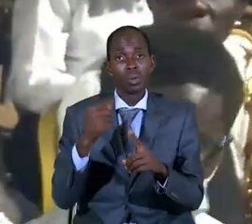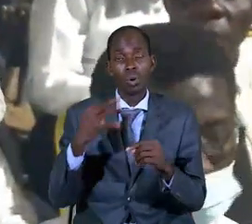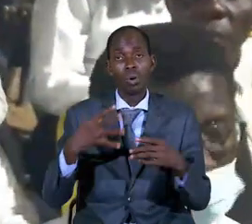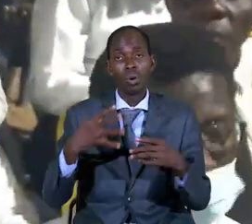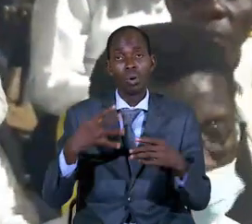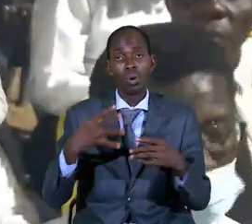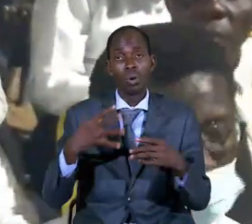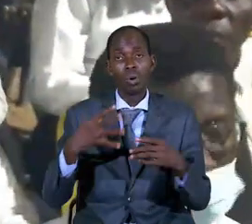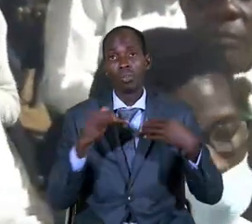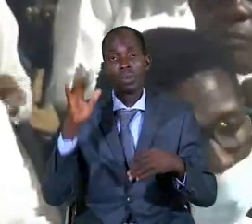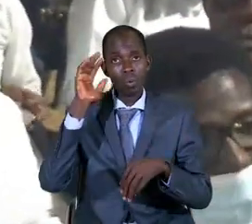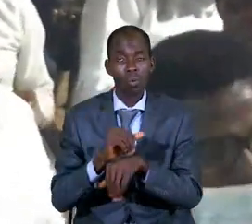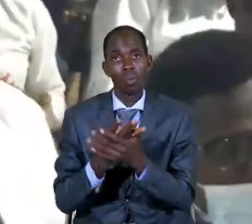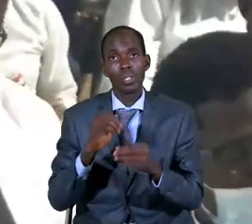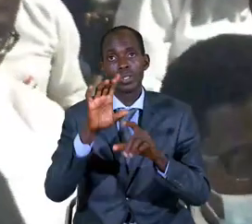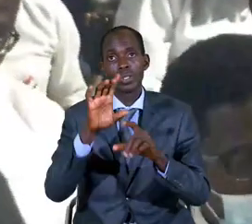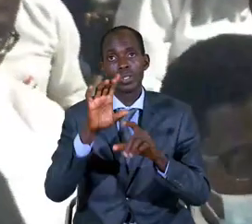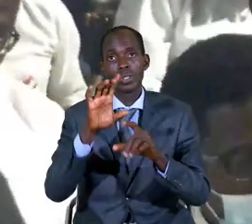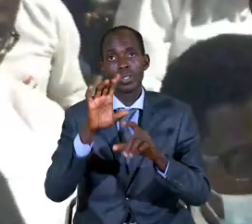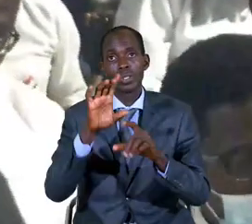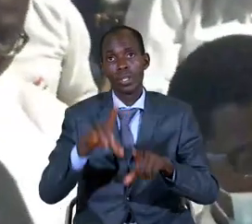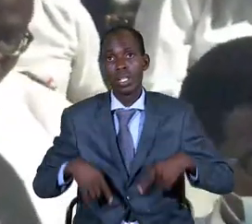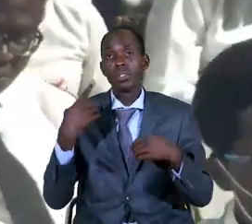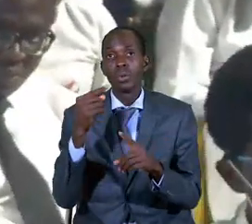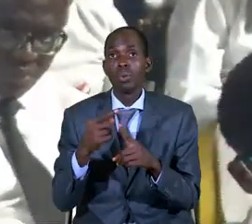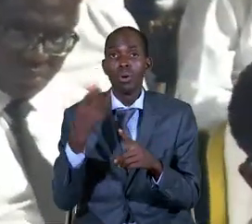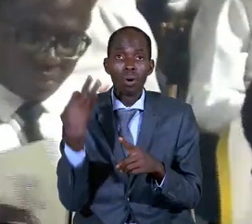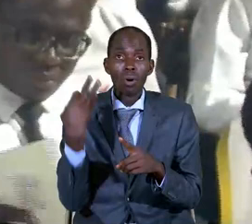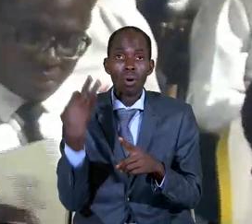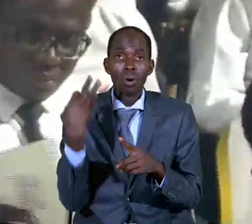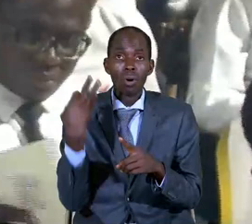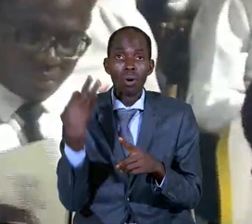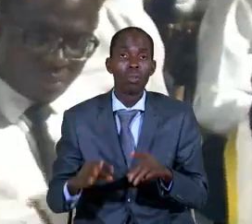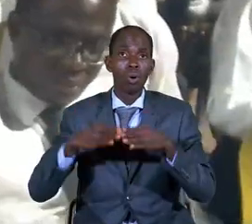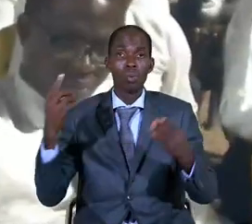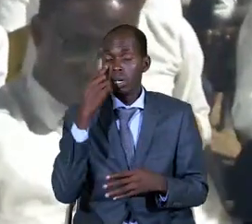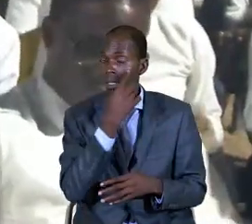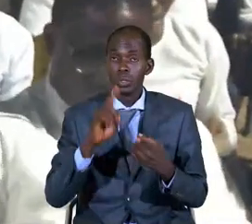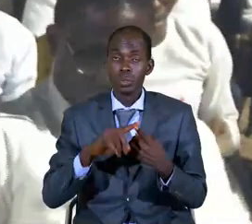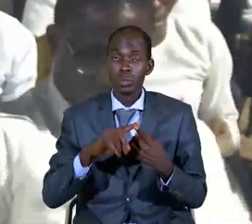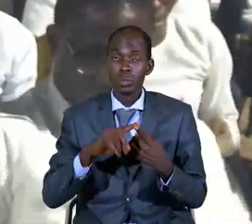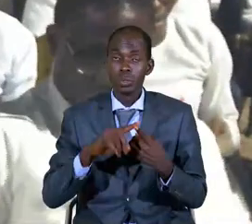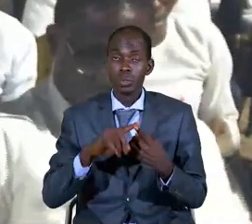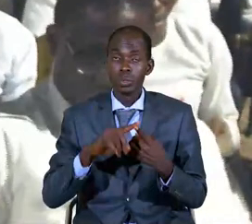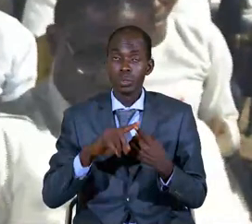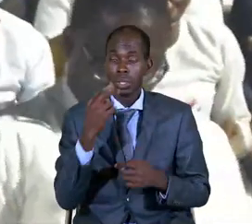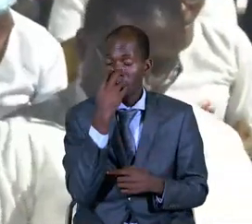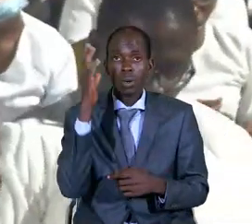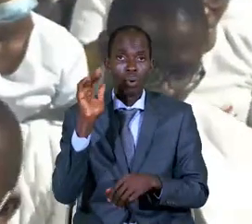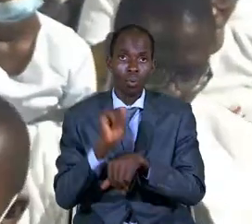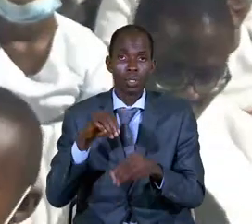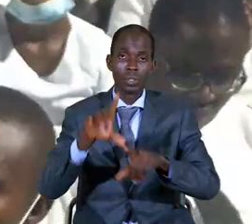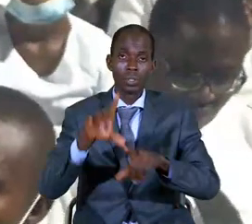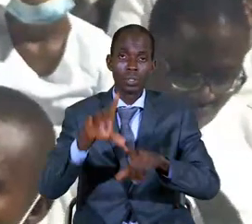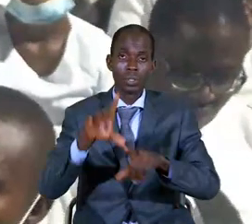healing will take effect in your life. The word of open eyesight to the blind will take